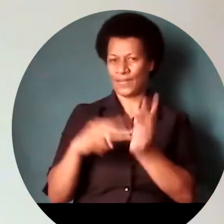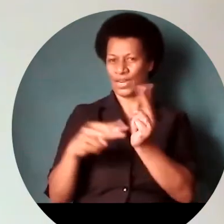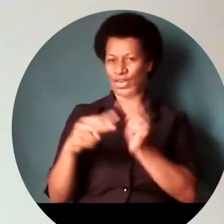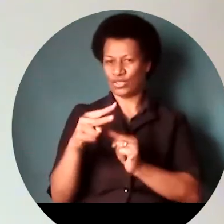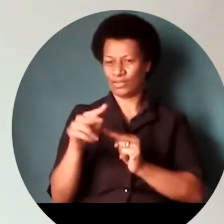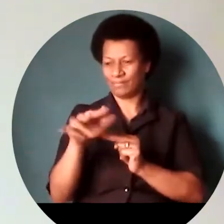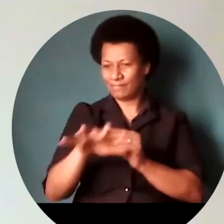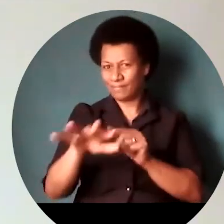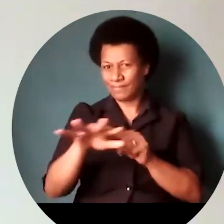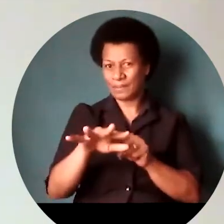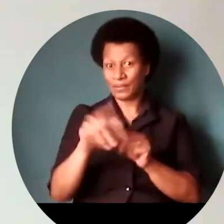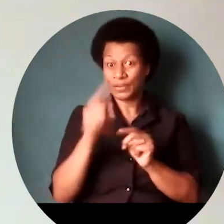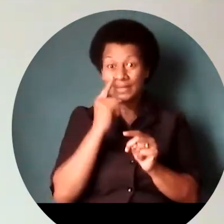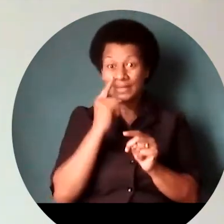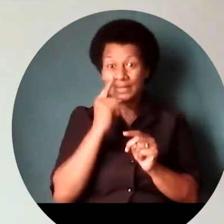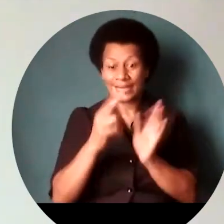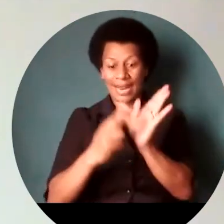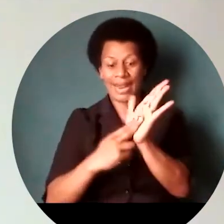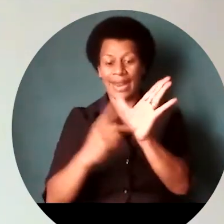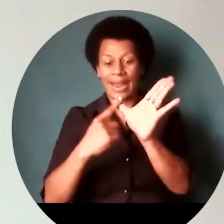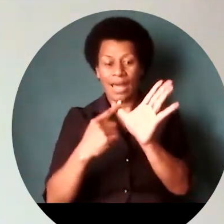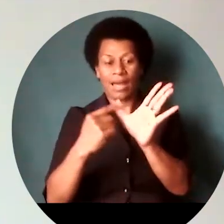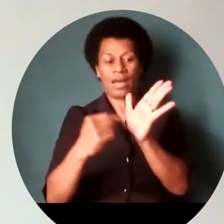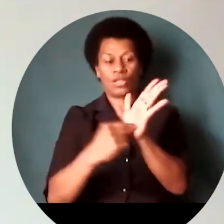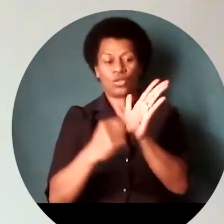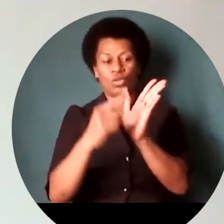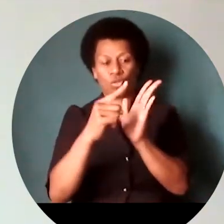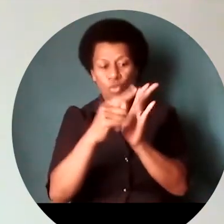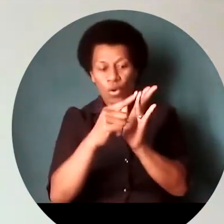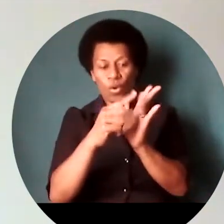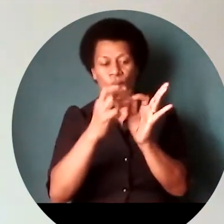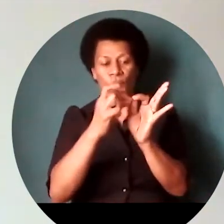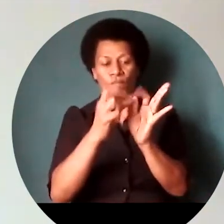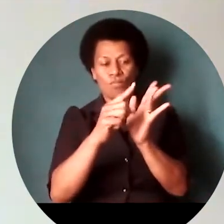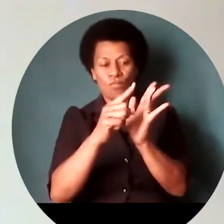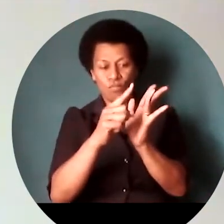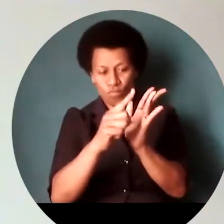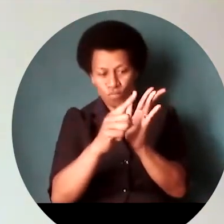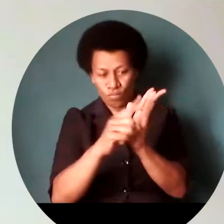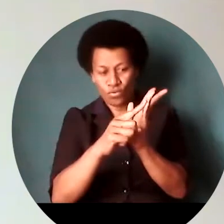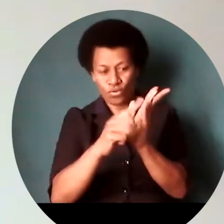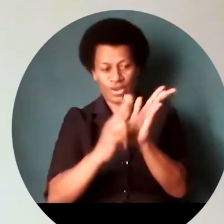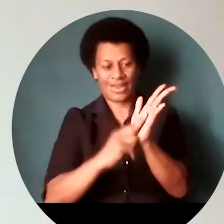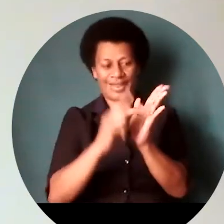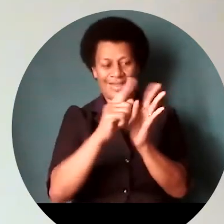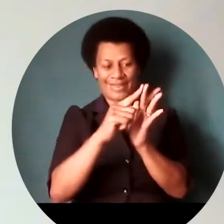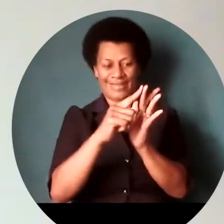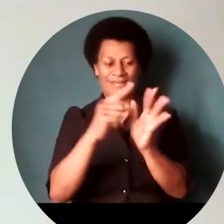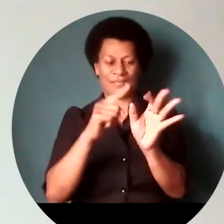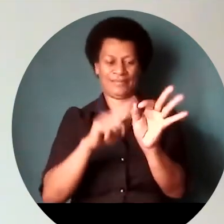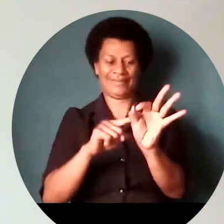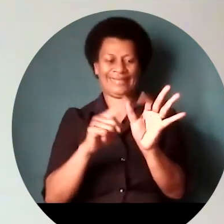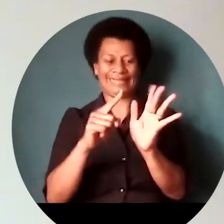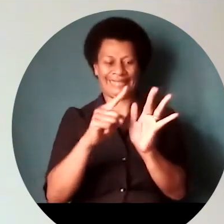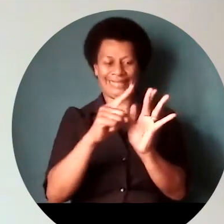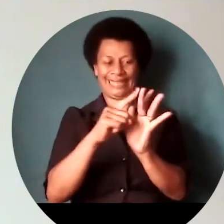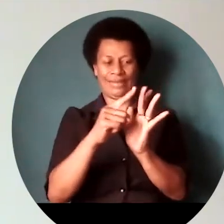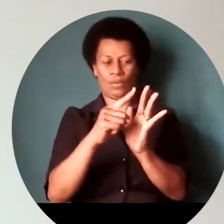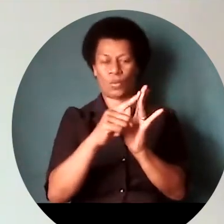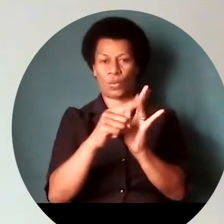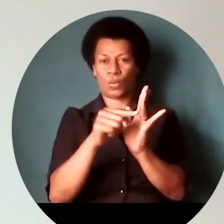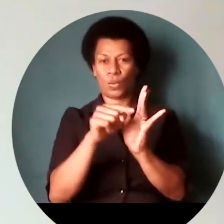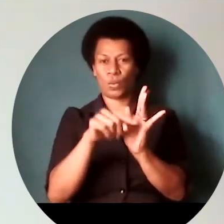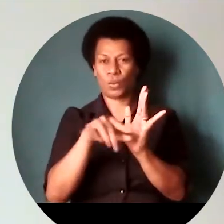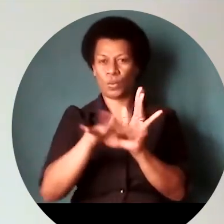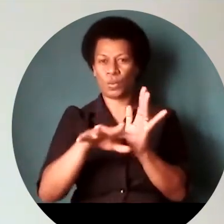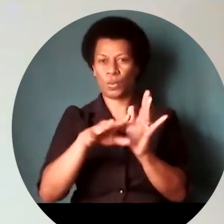and is on the windward side of the island where most rainfall is brought about by the southeasterly trade winds.